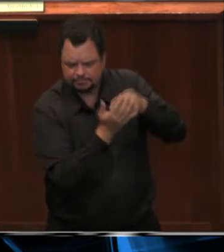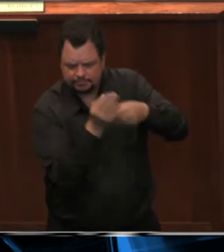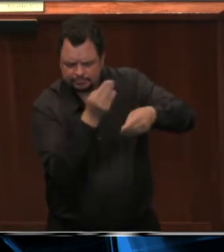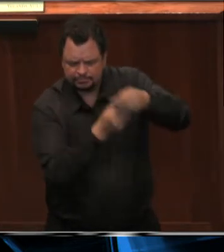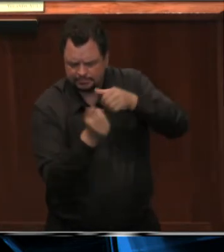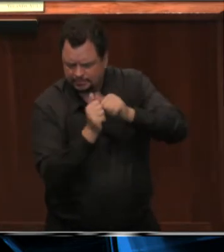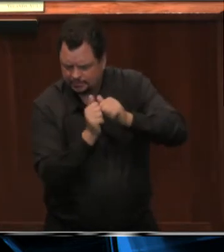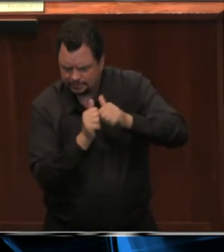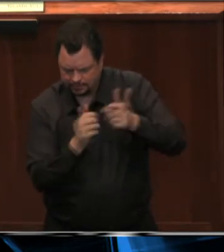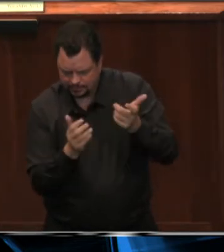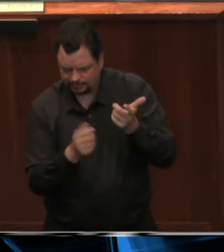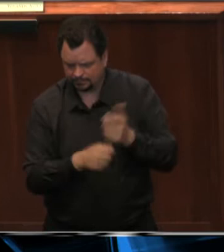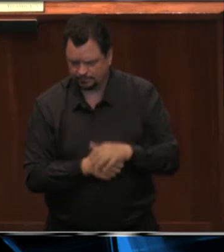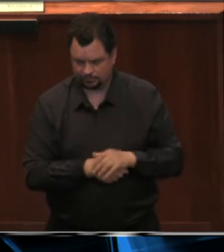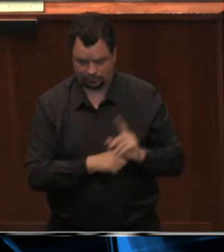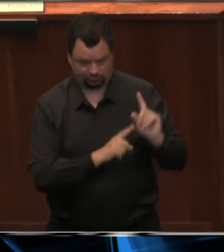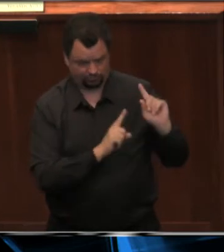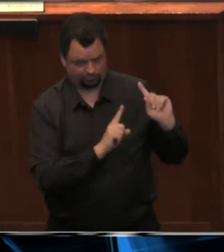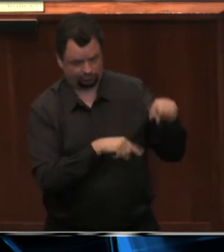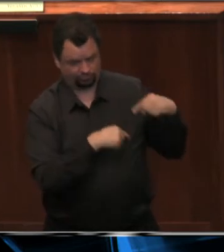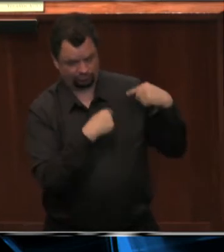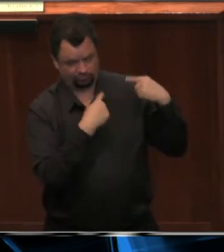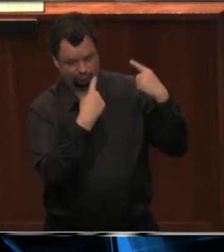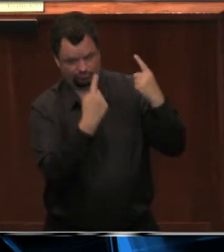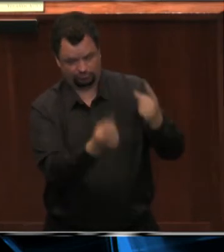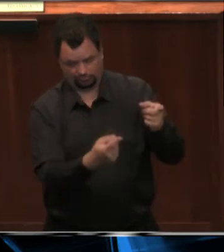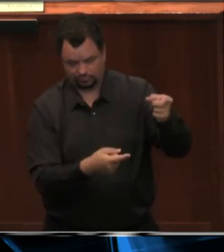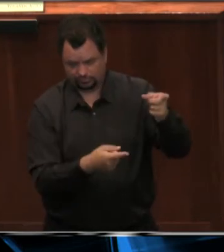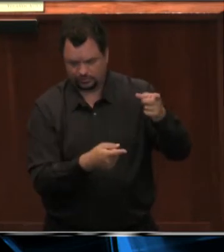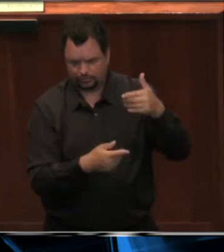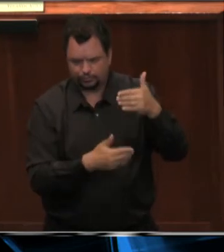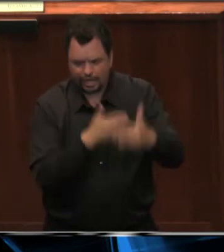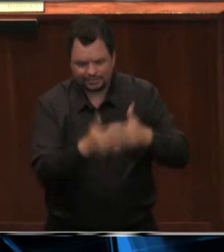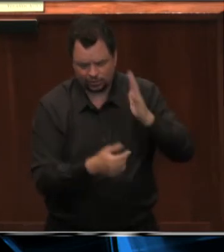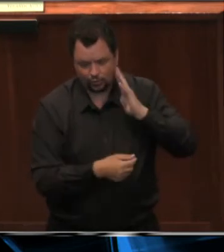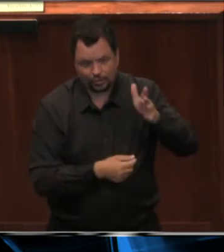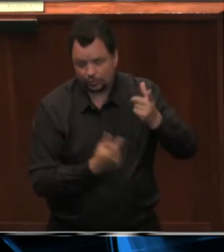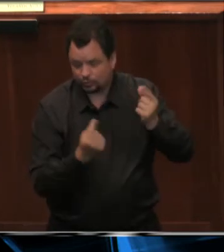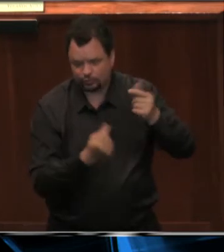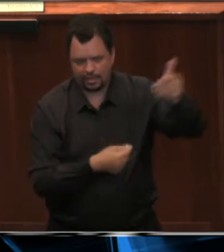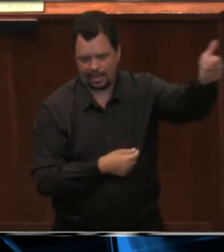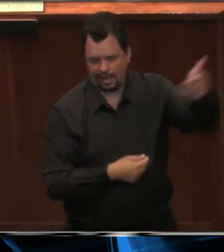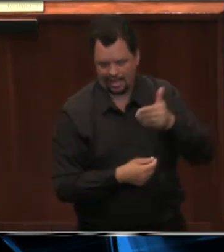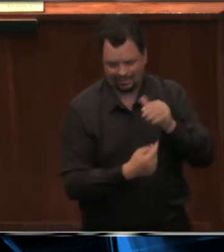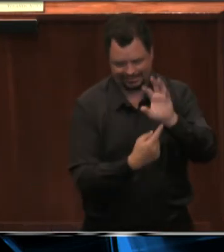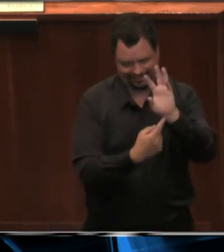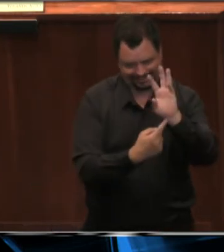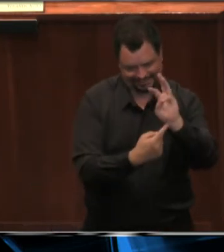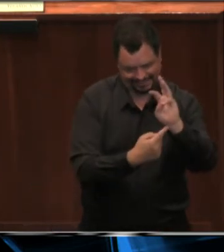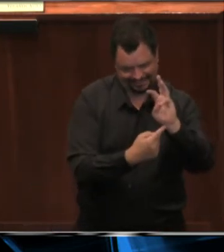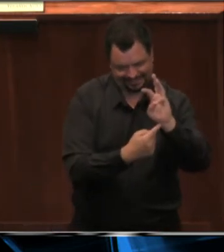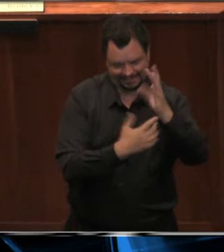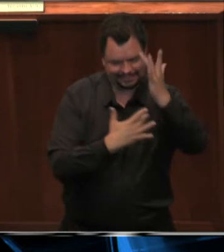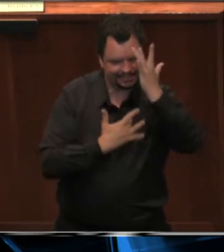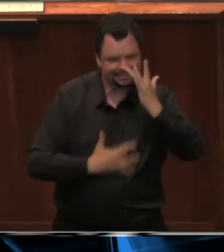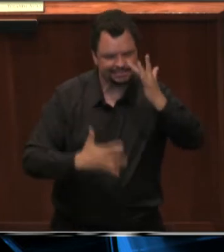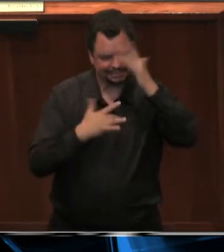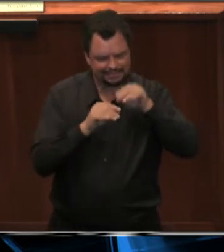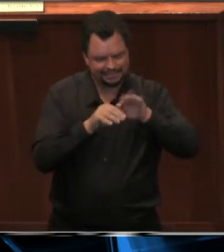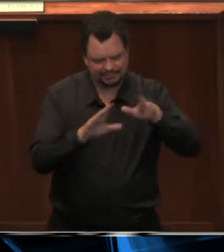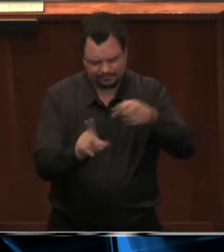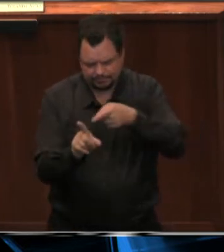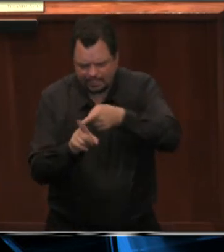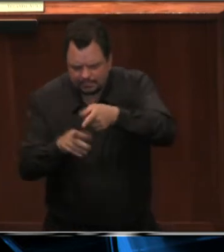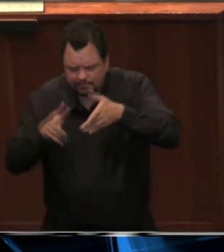point? We have hired, or are in process to hire 6 additional communicable disease epidemiologists, 3 additional disease